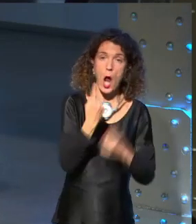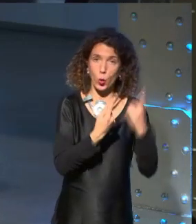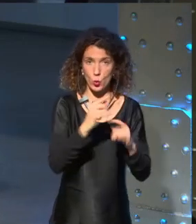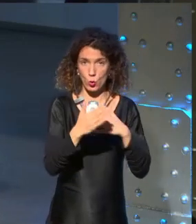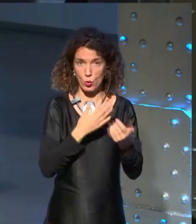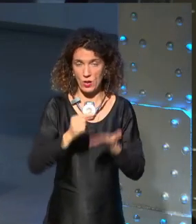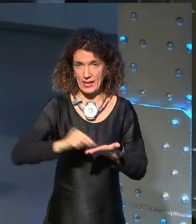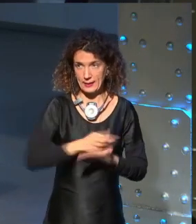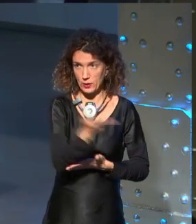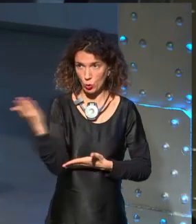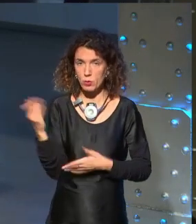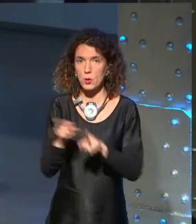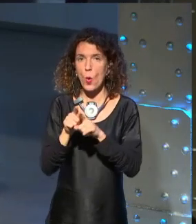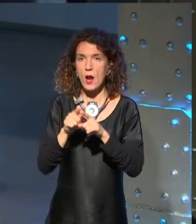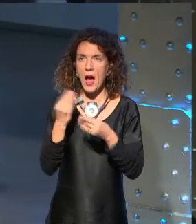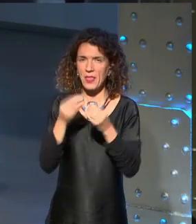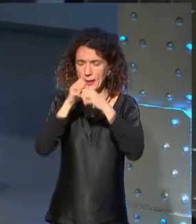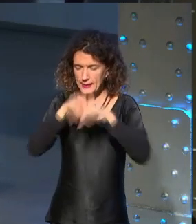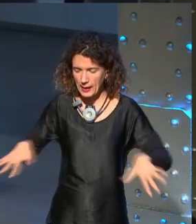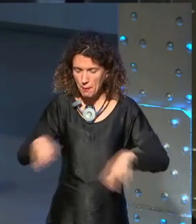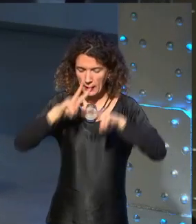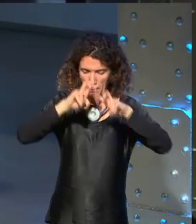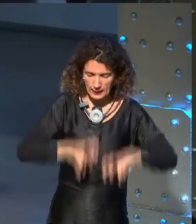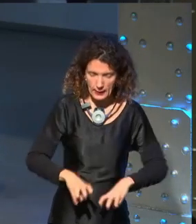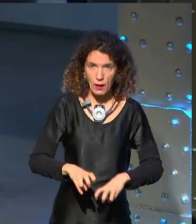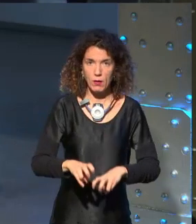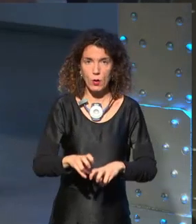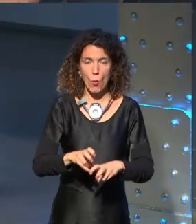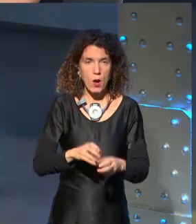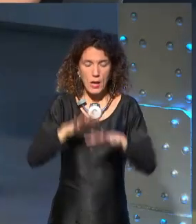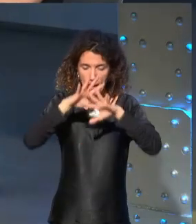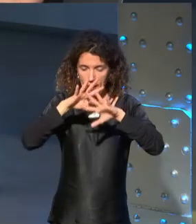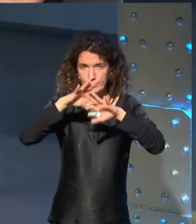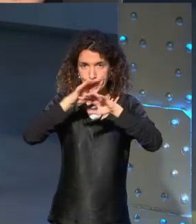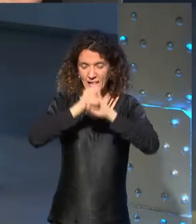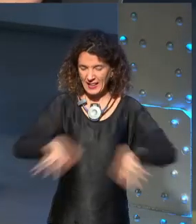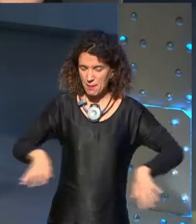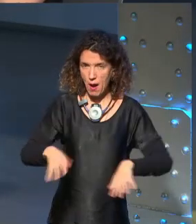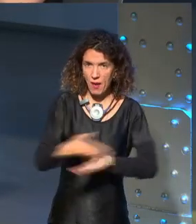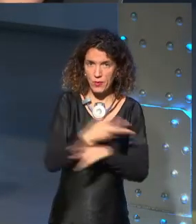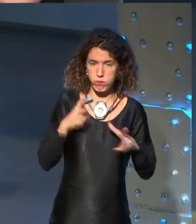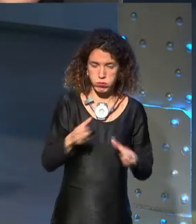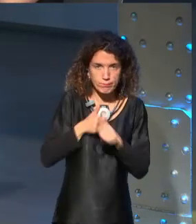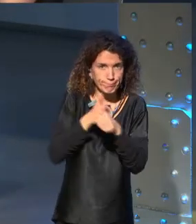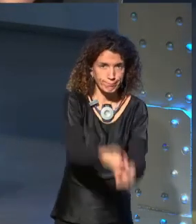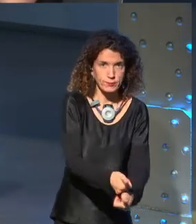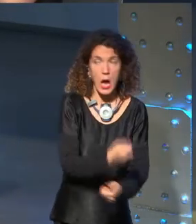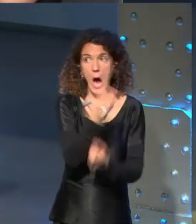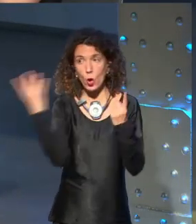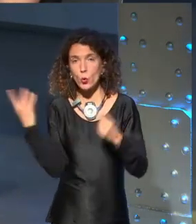before writing it? There are writers that make a structure, they make a research, and they stick